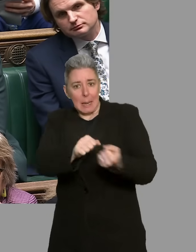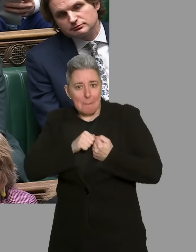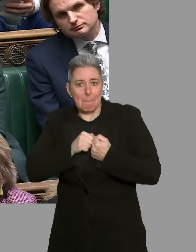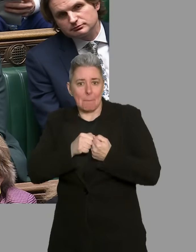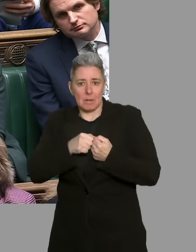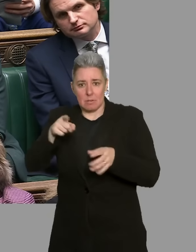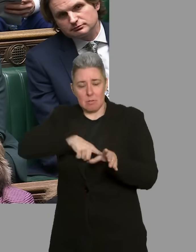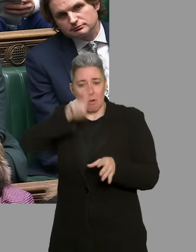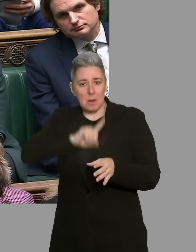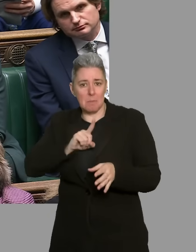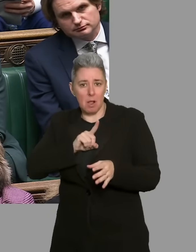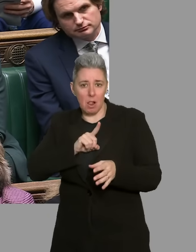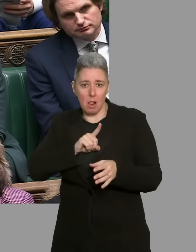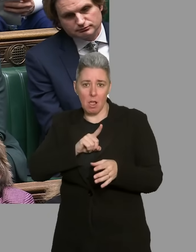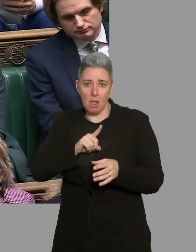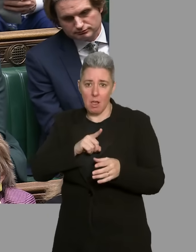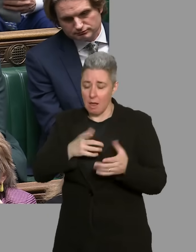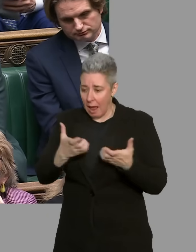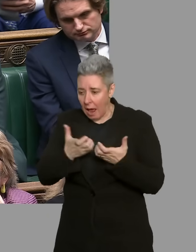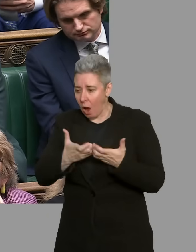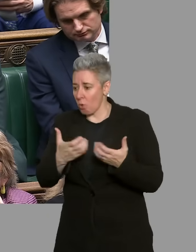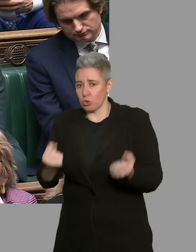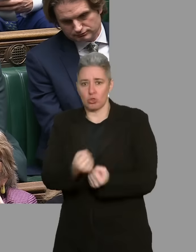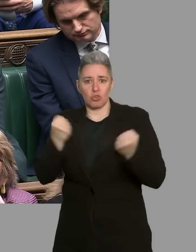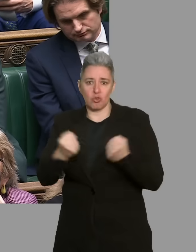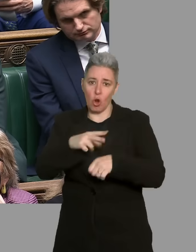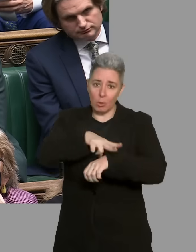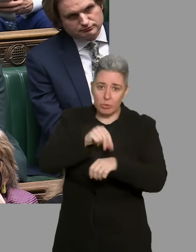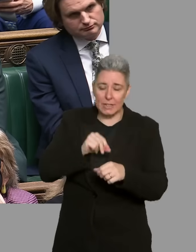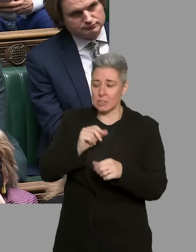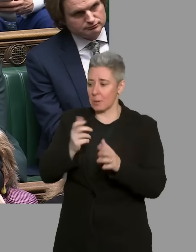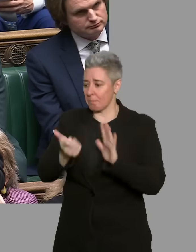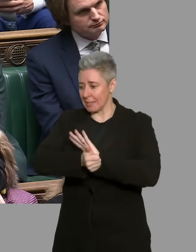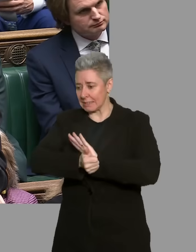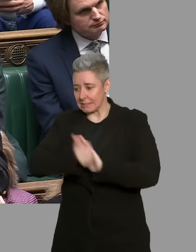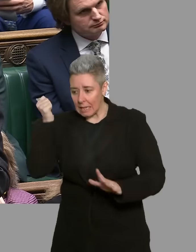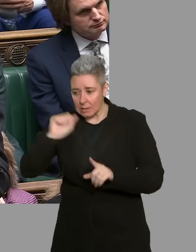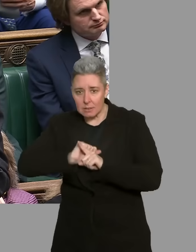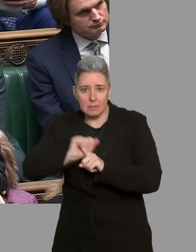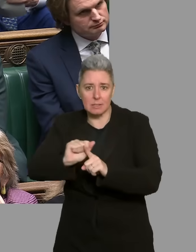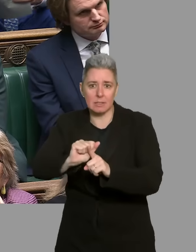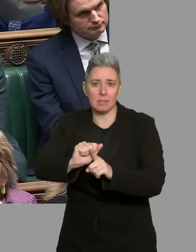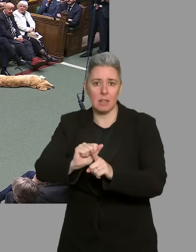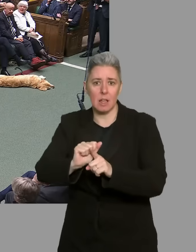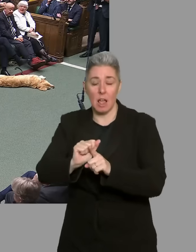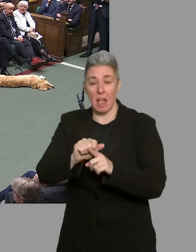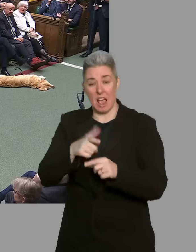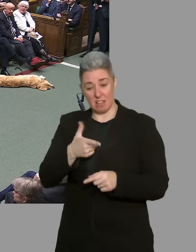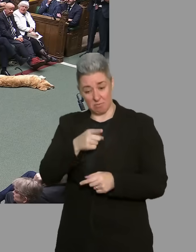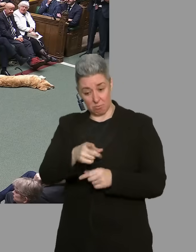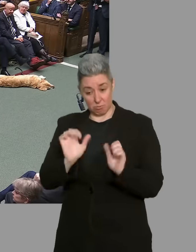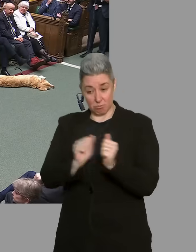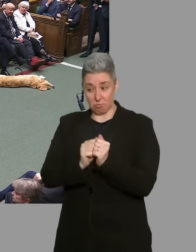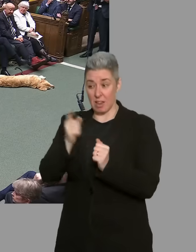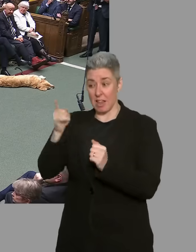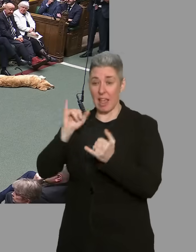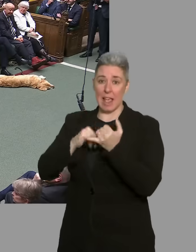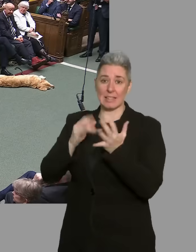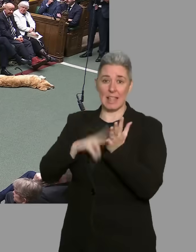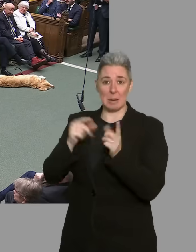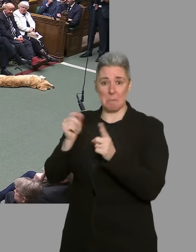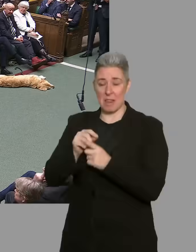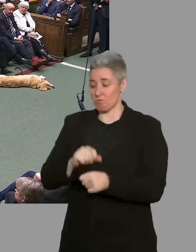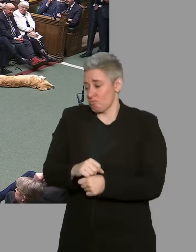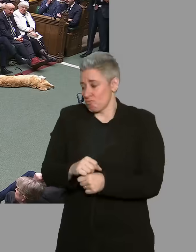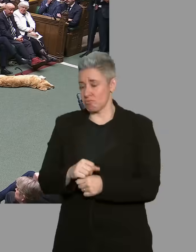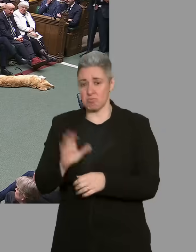for apprenticeships and skills development, shows exactly what happens when opportunity is not delivered? Well, can I thank him and